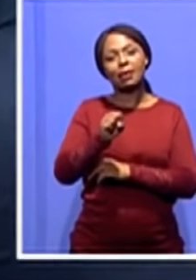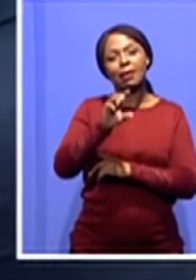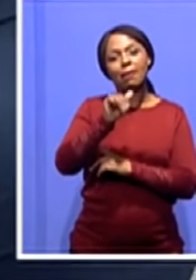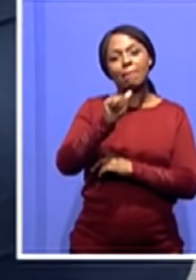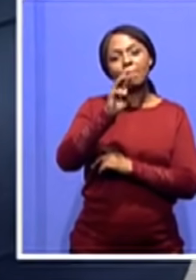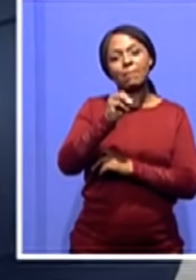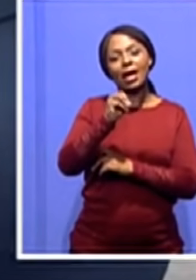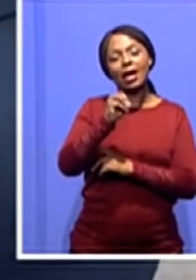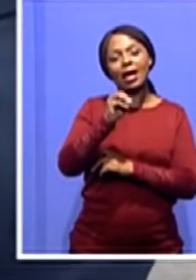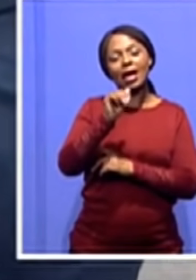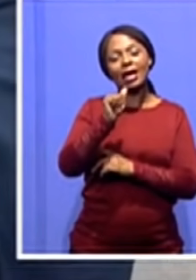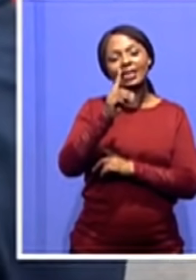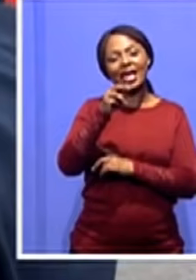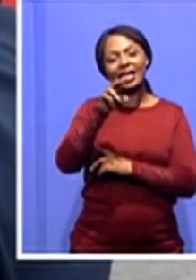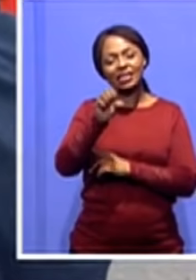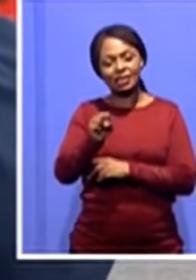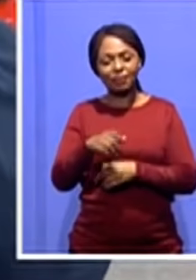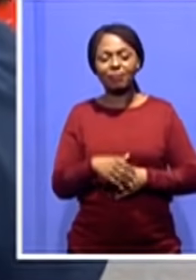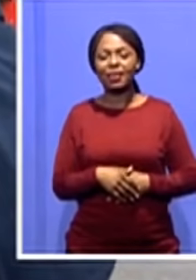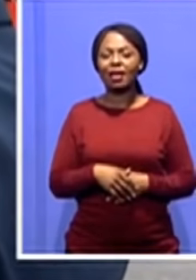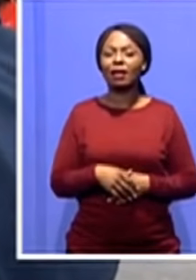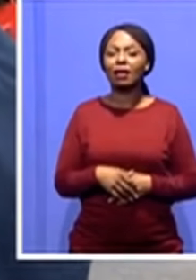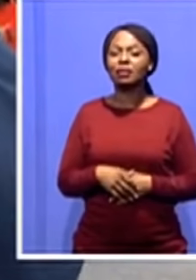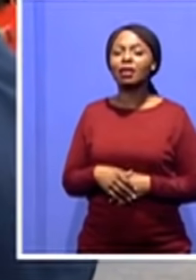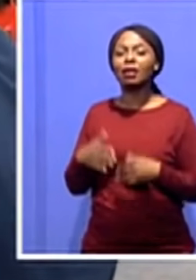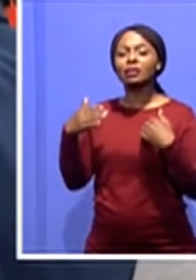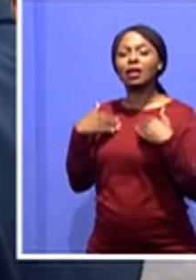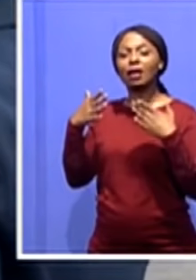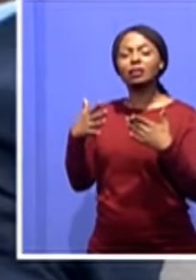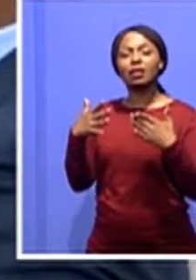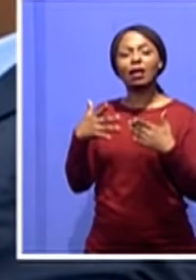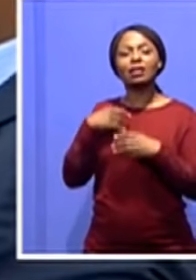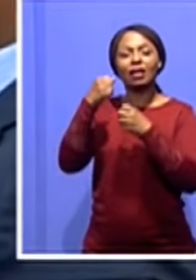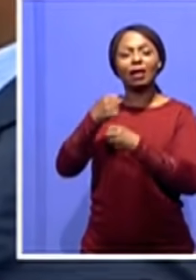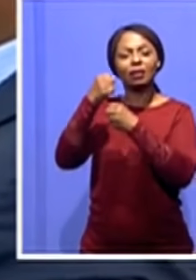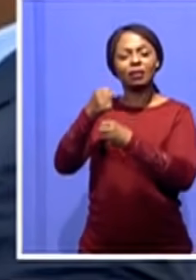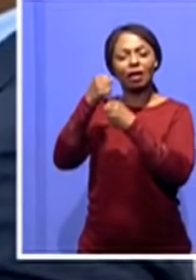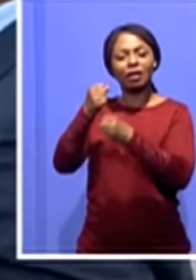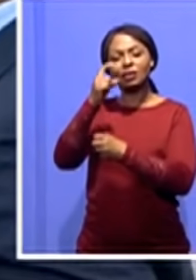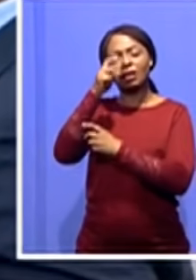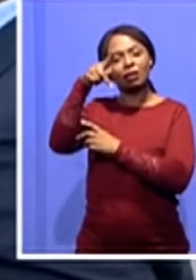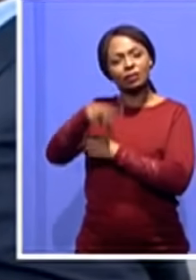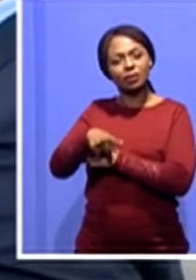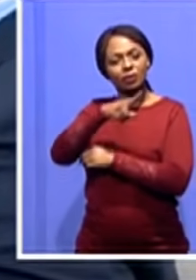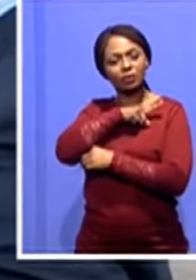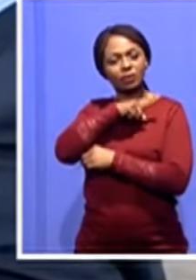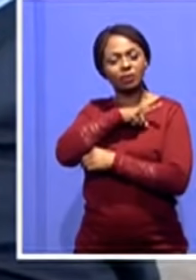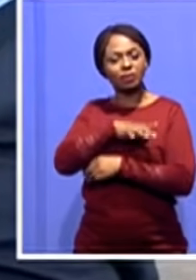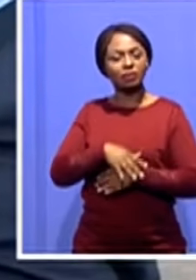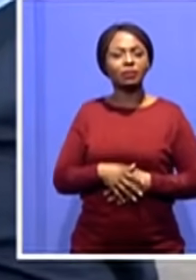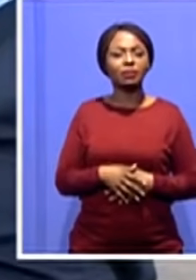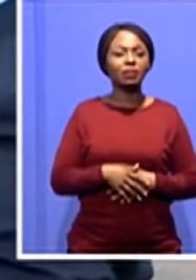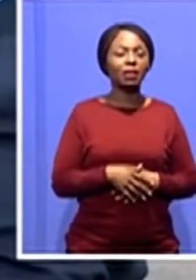your campaign here in KwaZulu-Natal in Phoenix? If you may just talk to us about that. You are saying we've just started